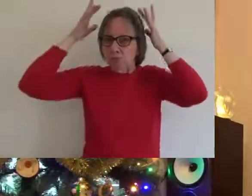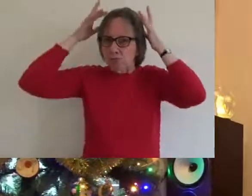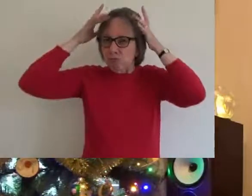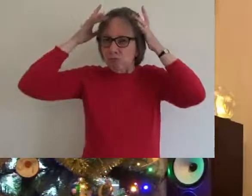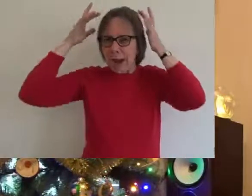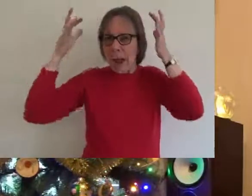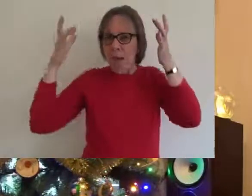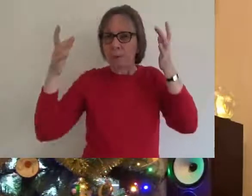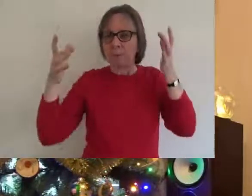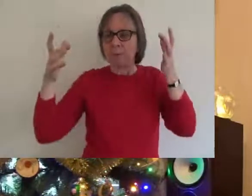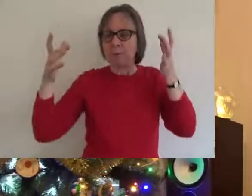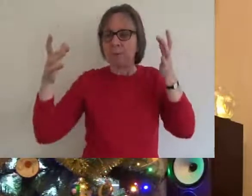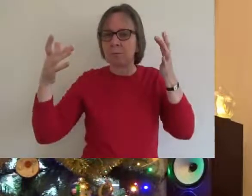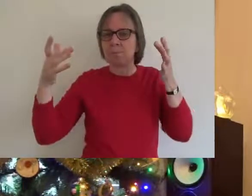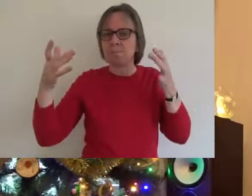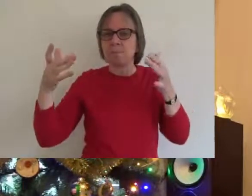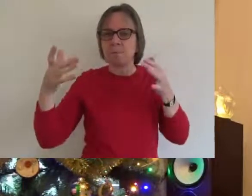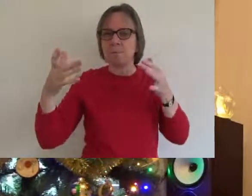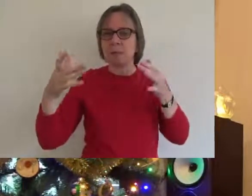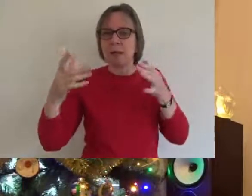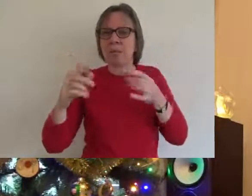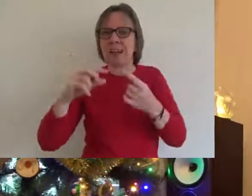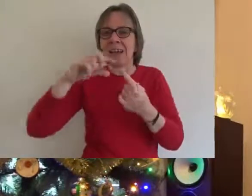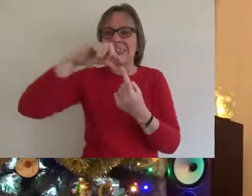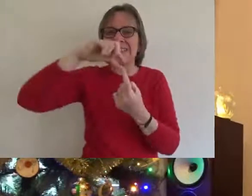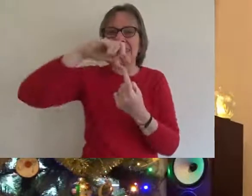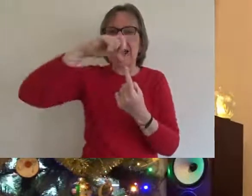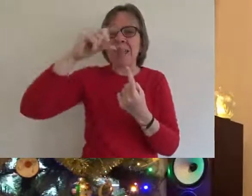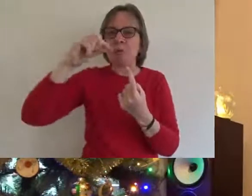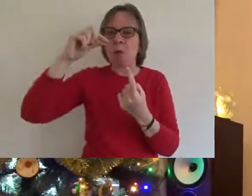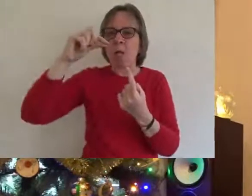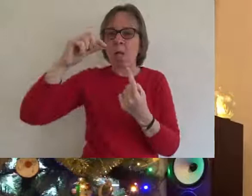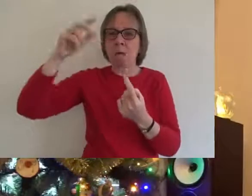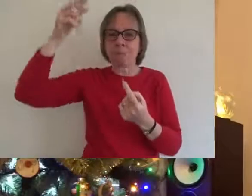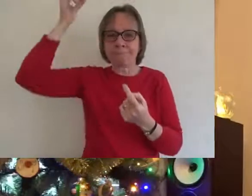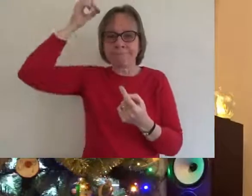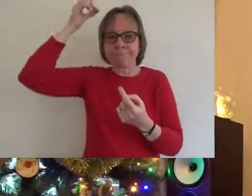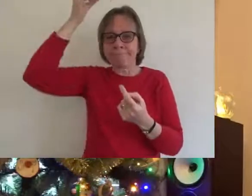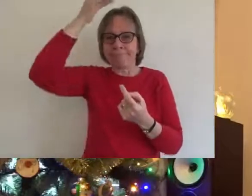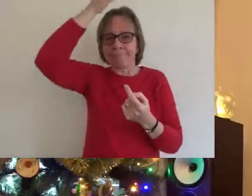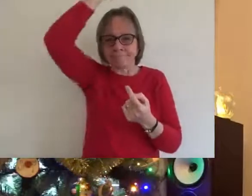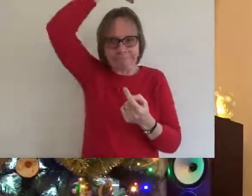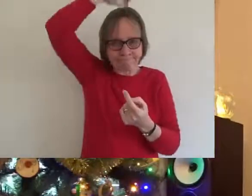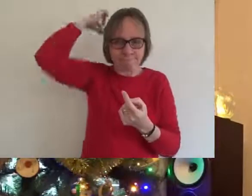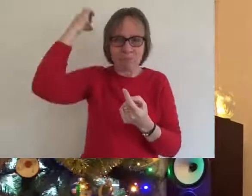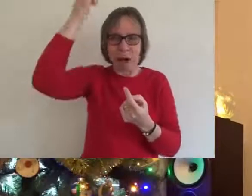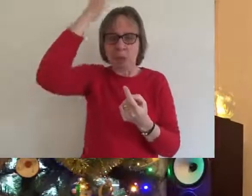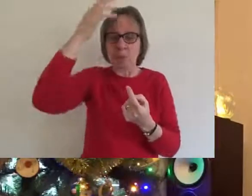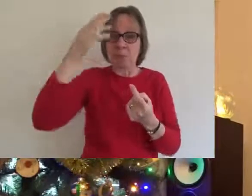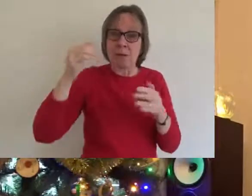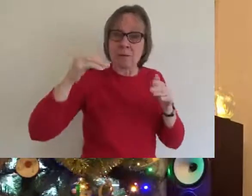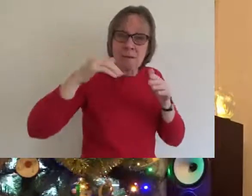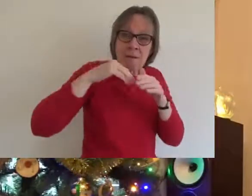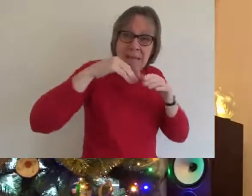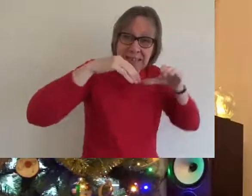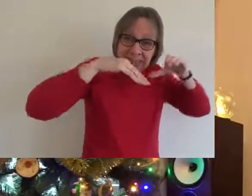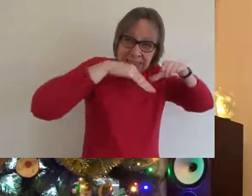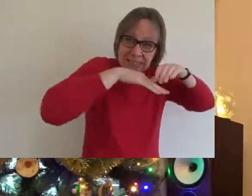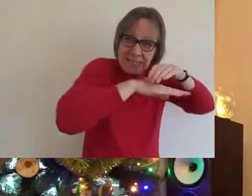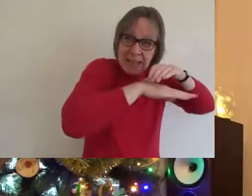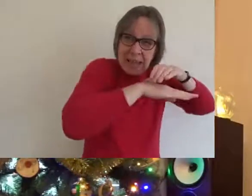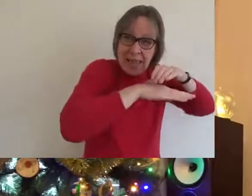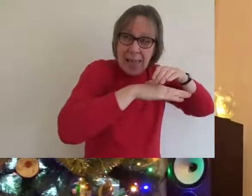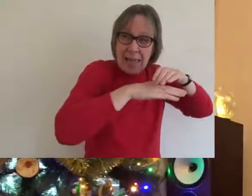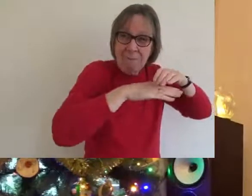herself a crown out of branches and she put candles into the crown so that when she went into the